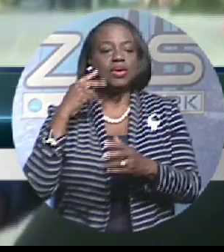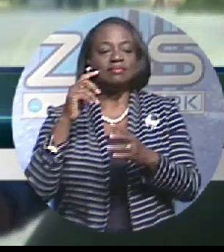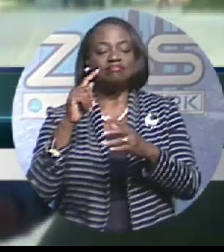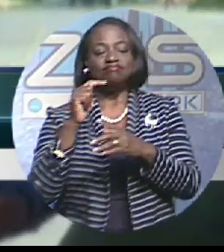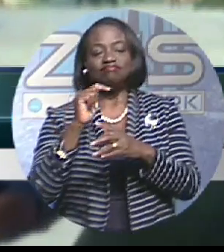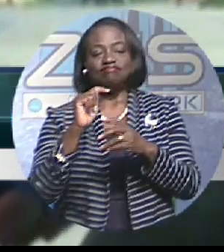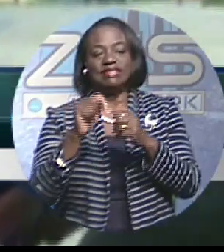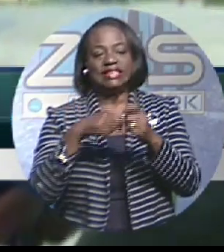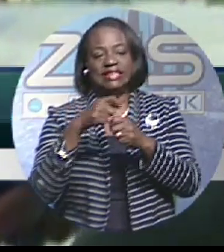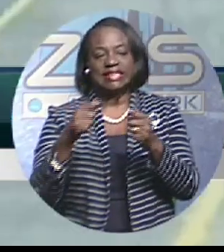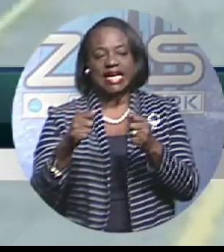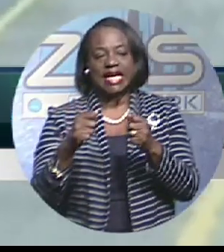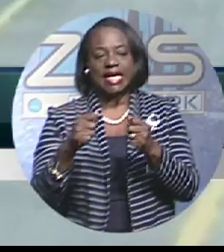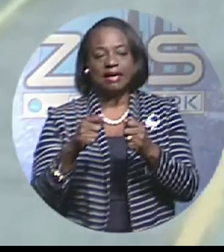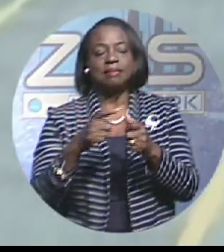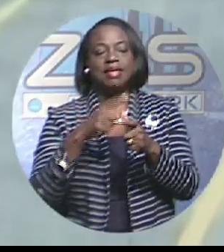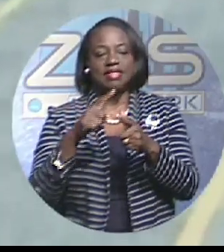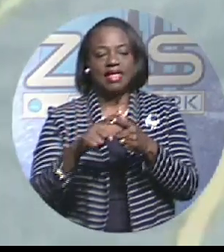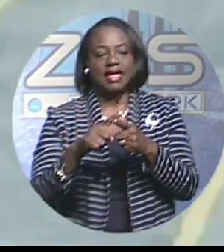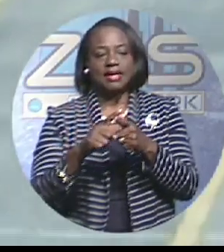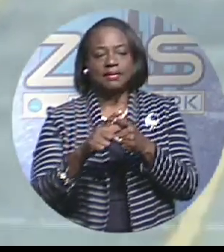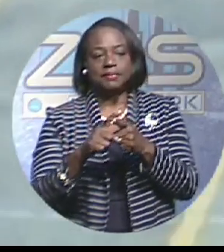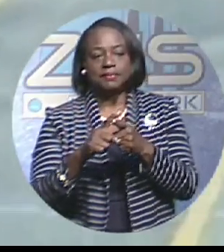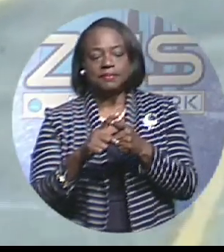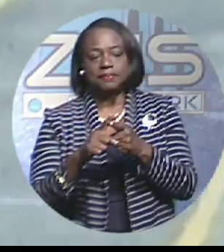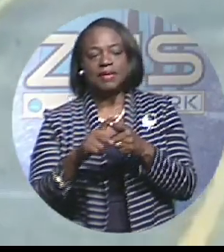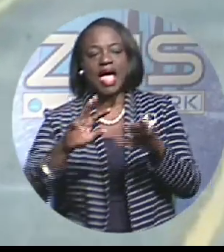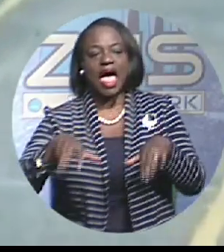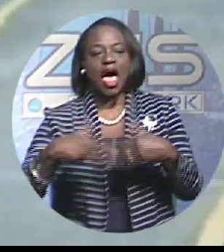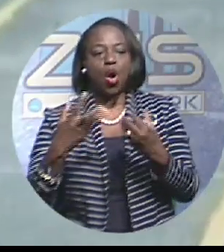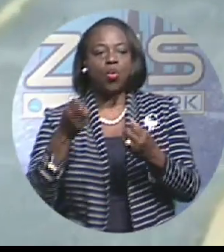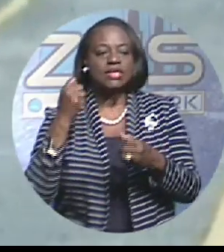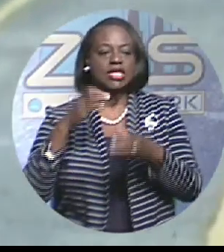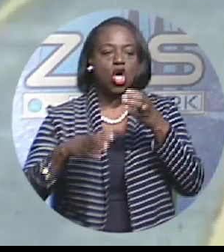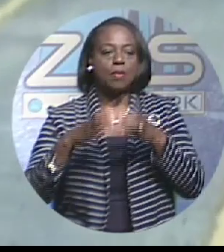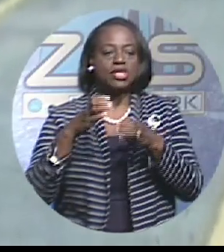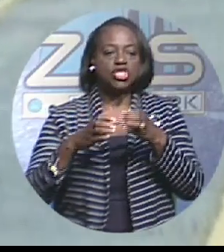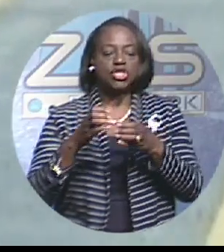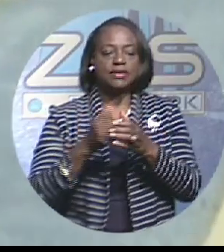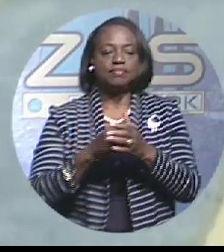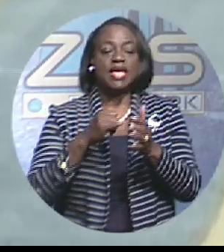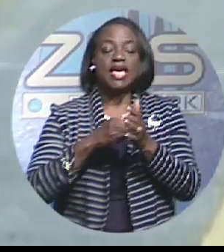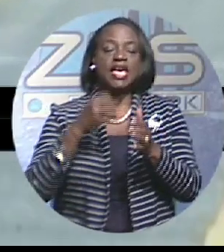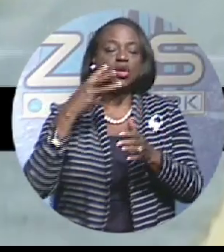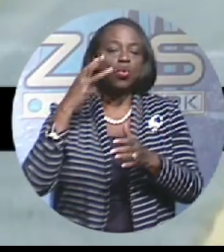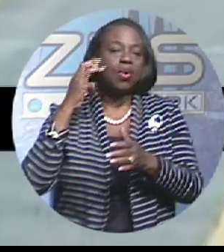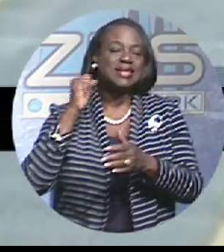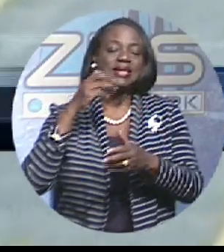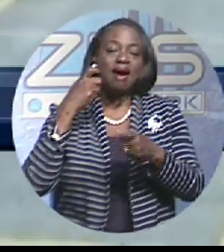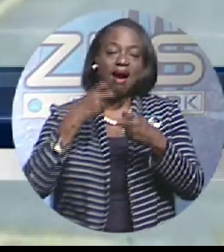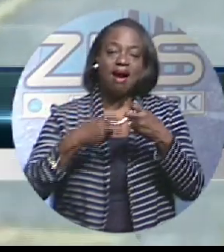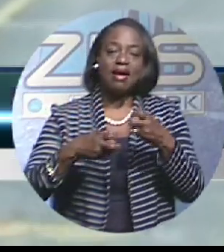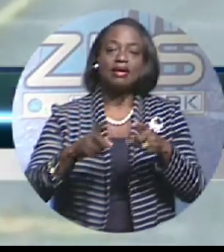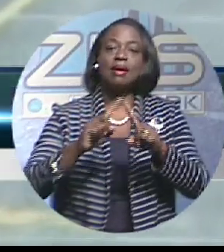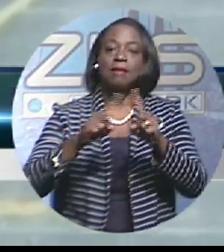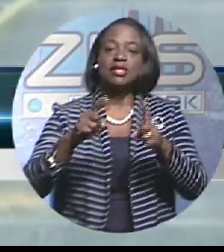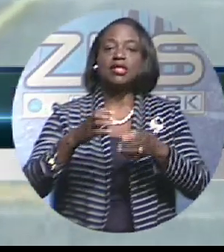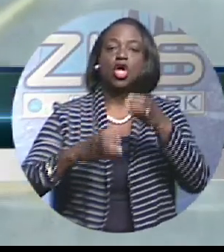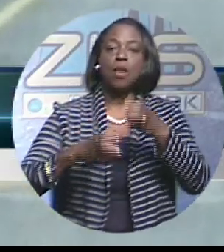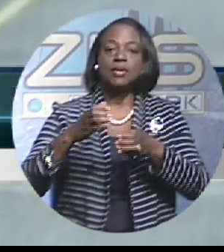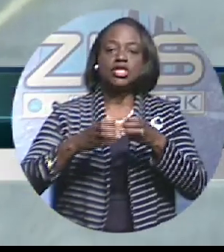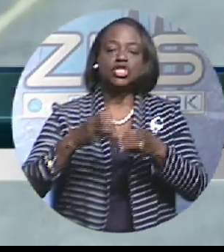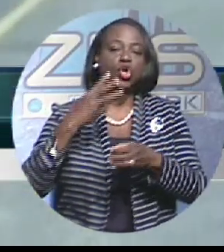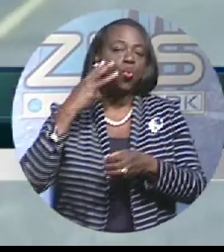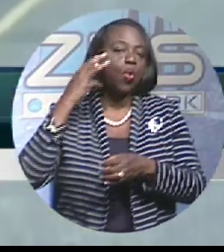out through all the practice I had. How was the competition out there? Me and him it was hard, but it was good. But I still